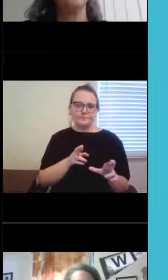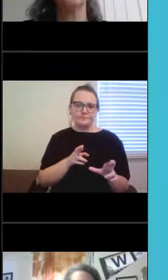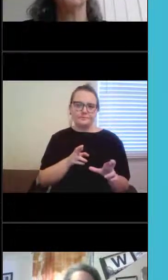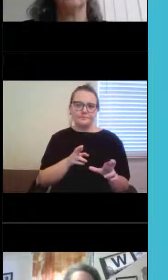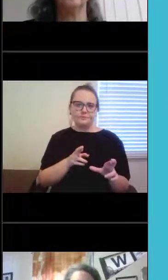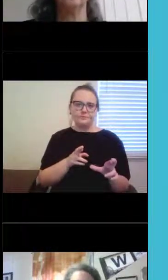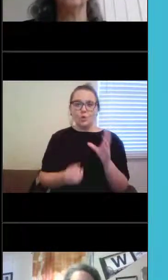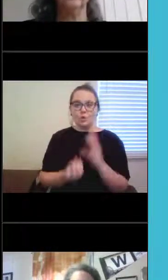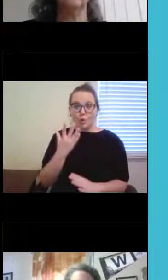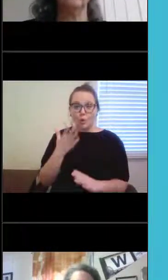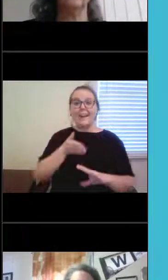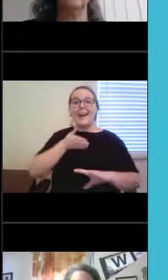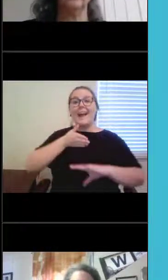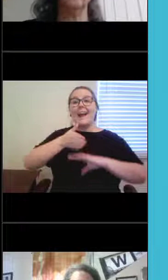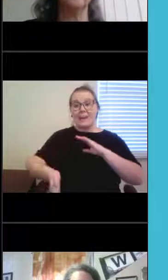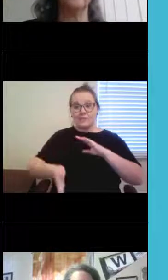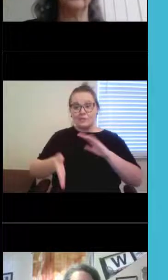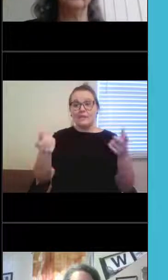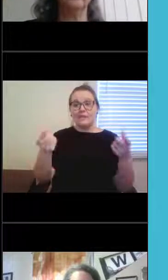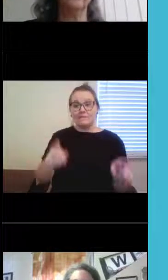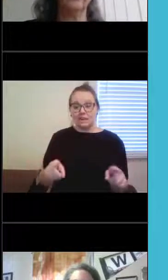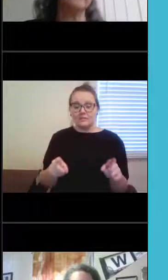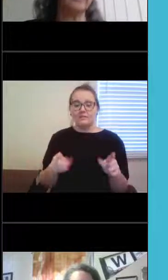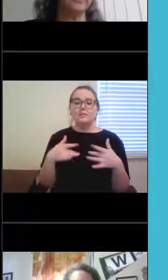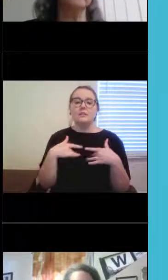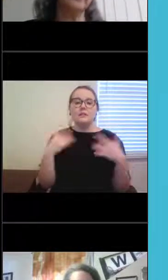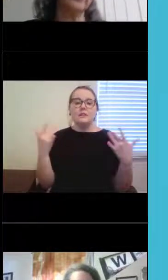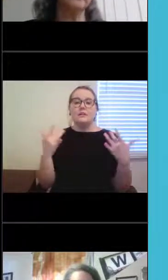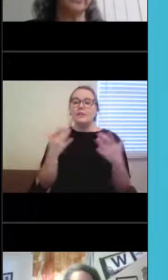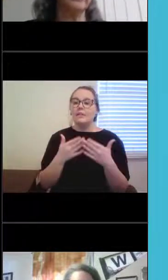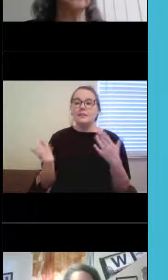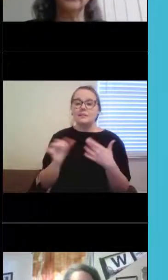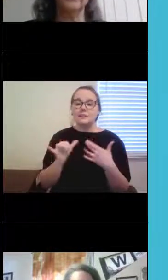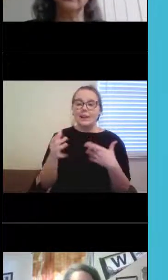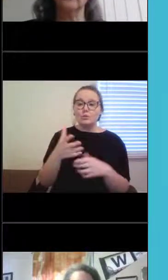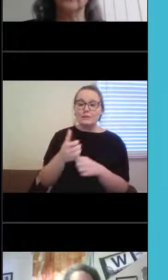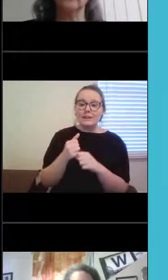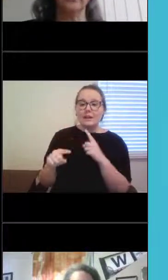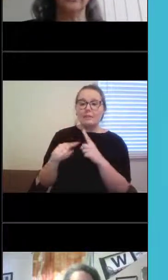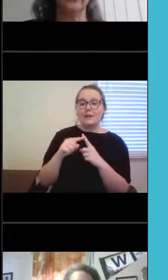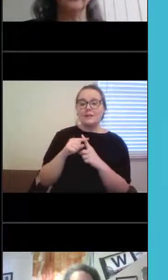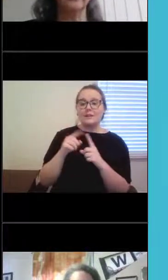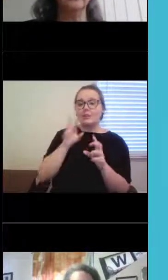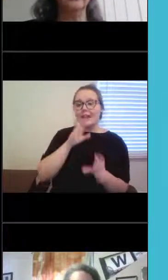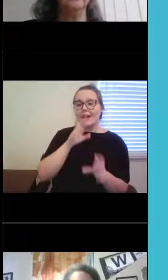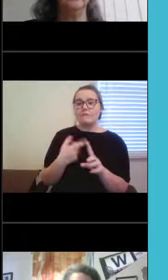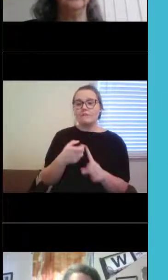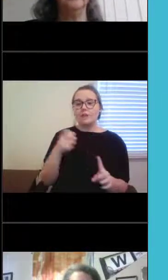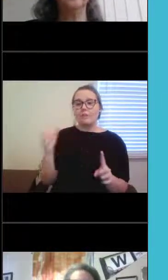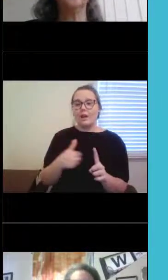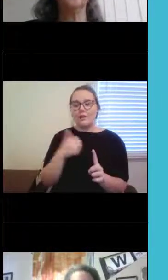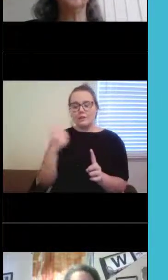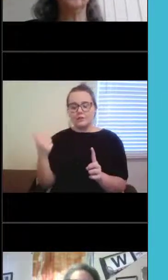growth after the traumatic event in this study, was that things like receiving positive reactions from others,